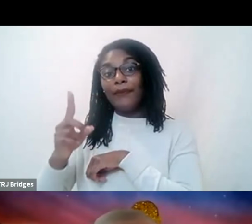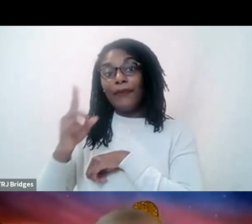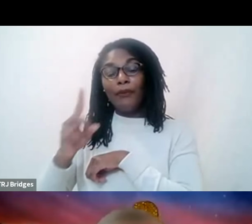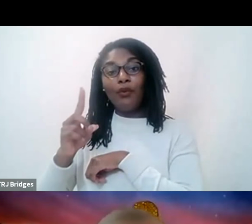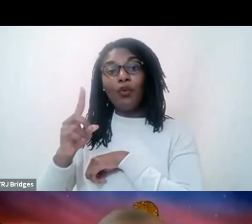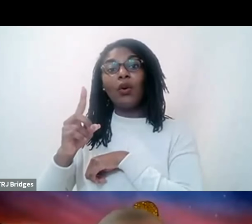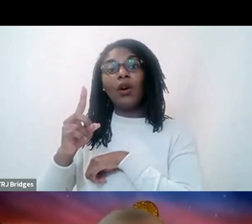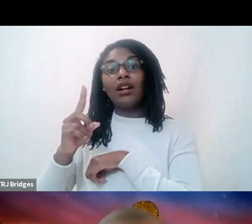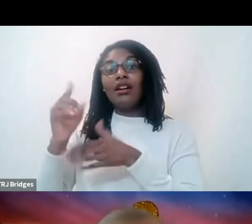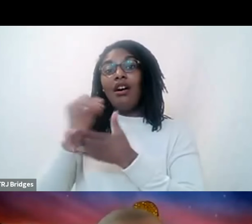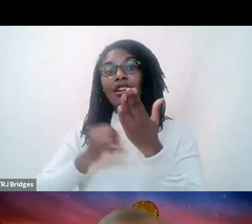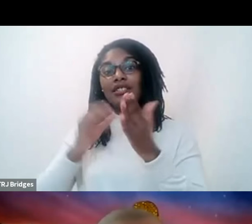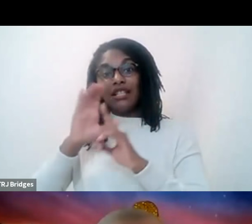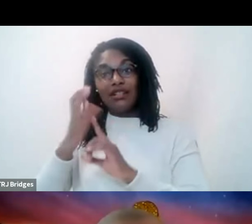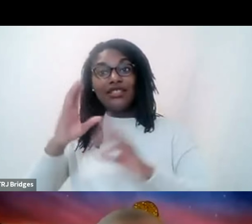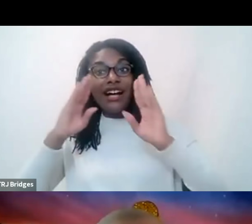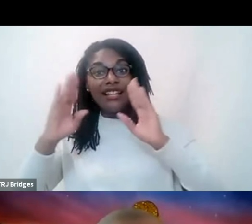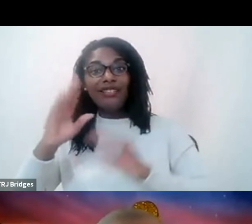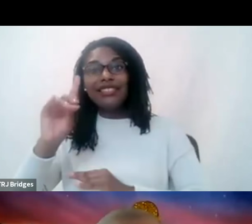Arts and Culture. Hi, Diallo.